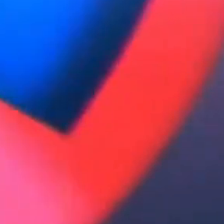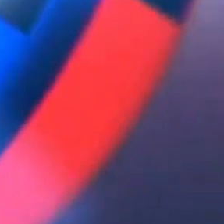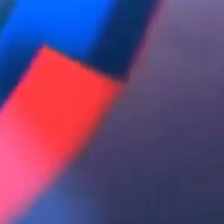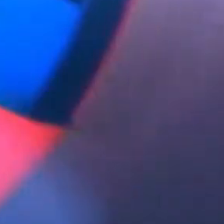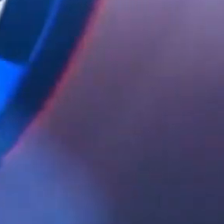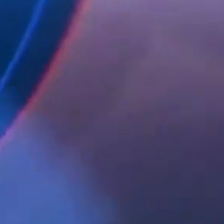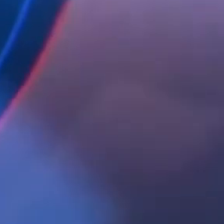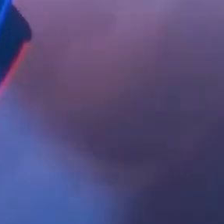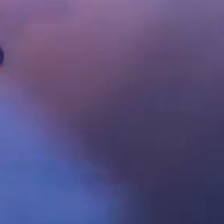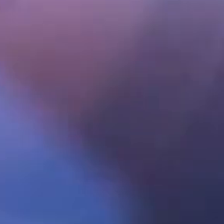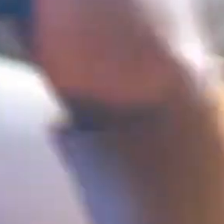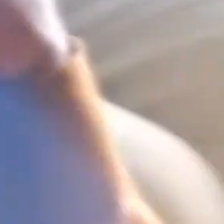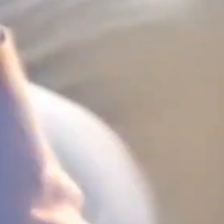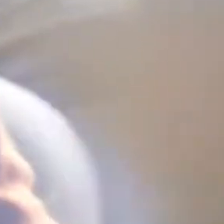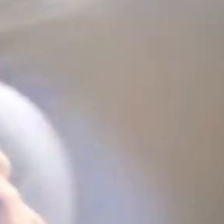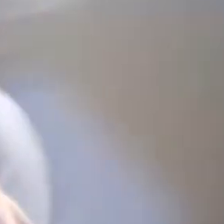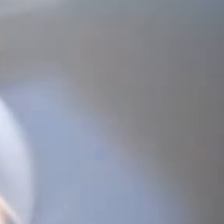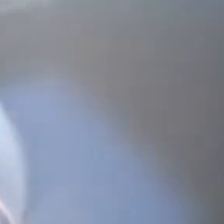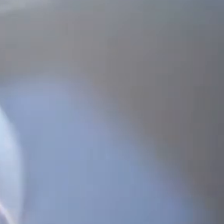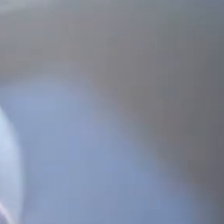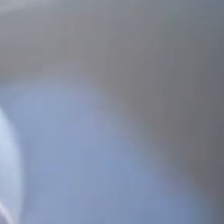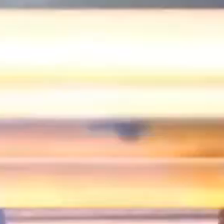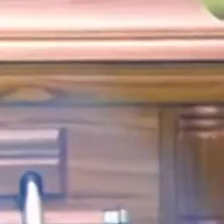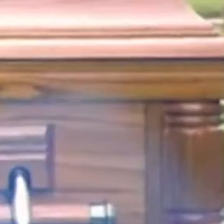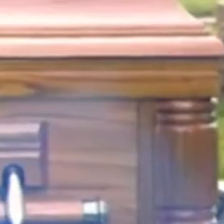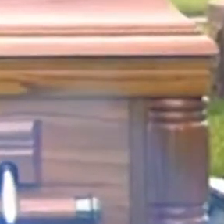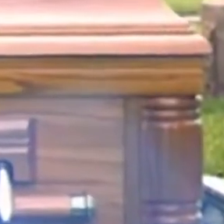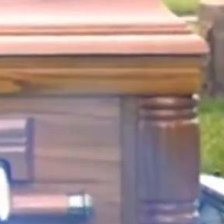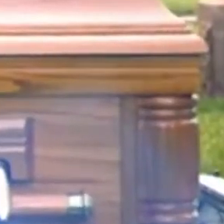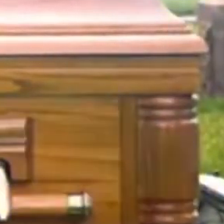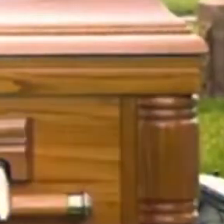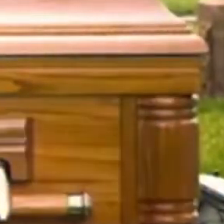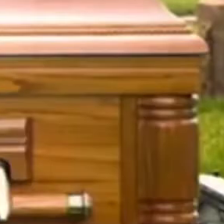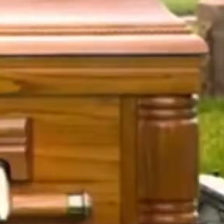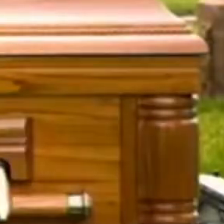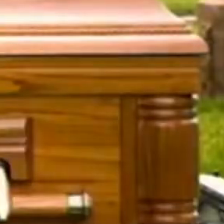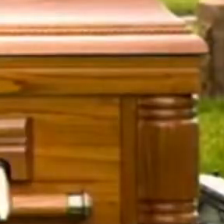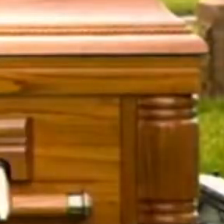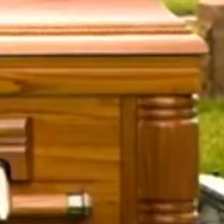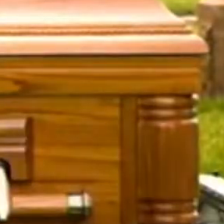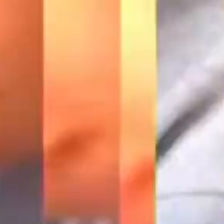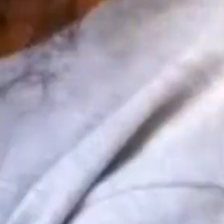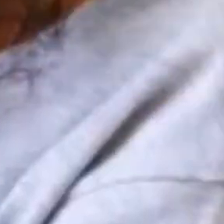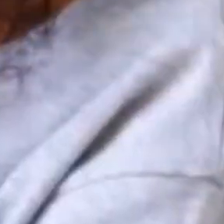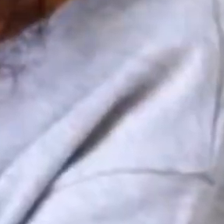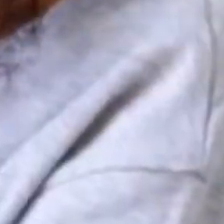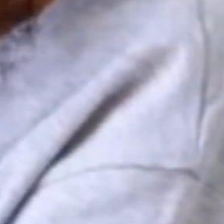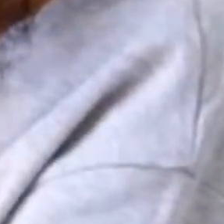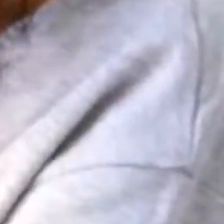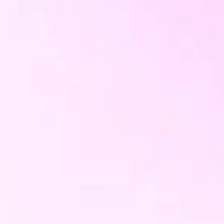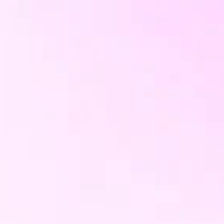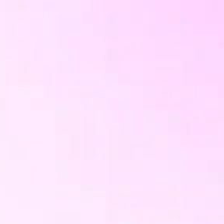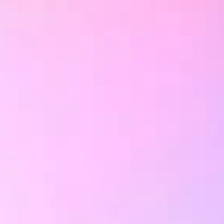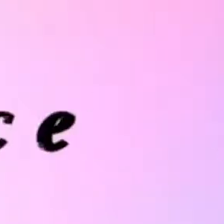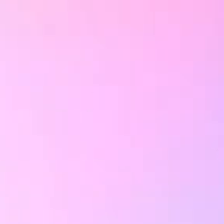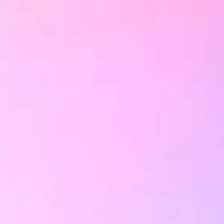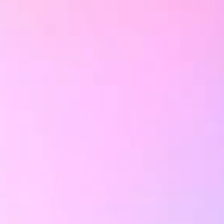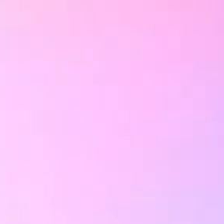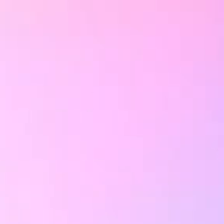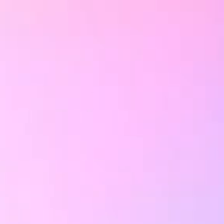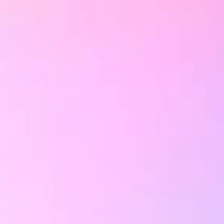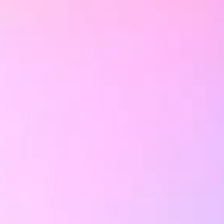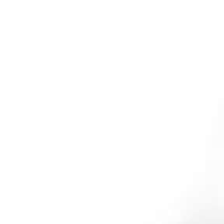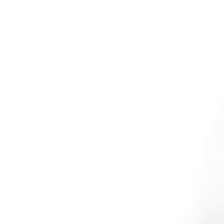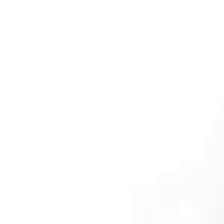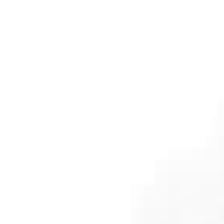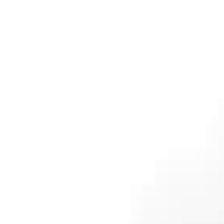at 7 p.m. At this sorrowful time, as you share in your grief, allow us to communicate your announcement of your loved one on